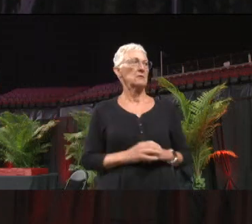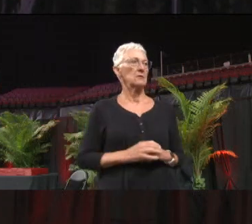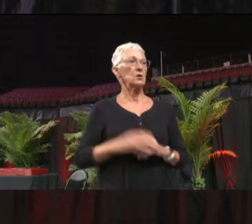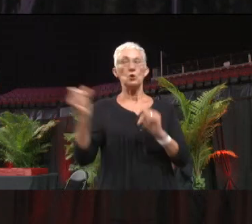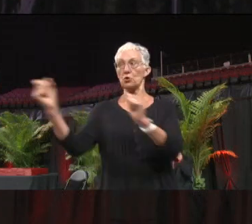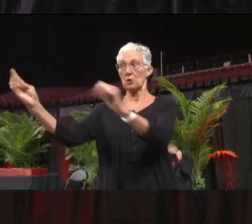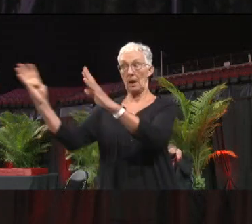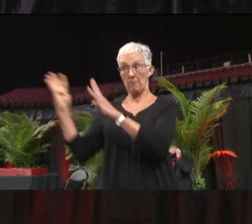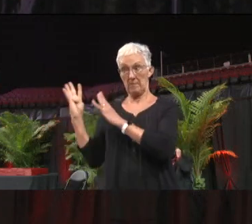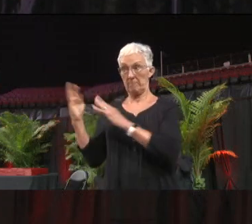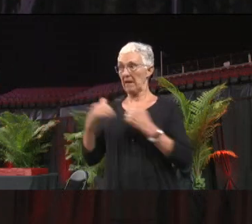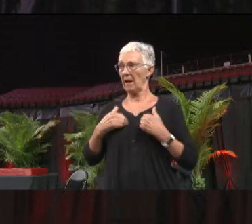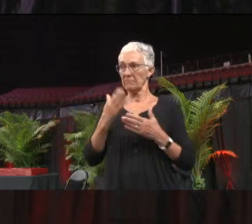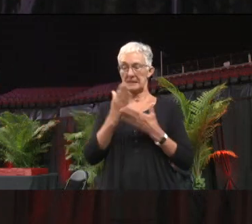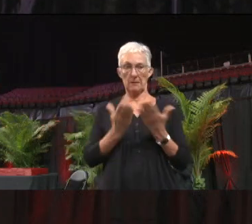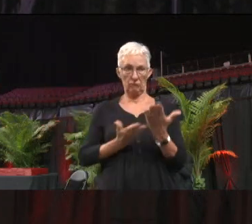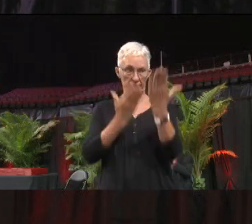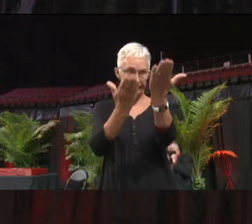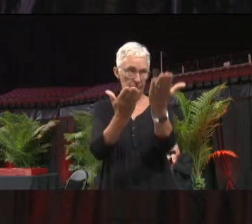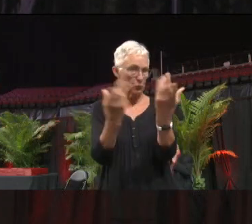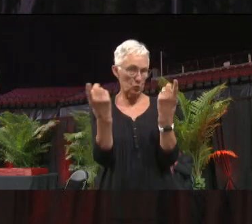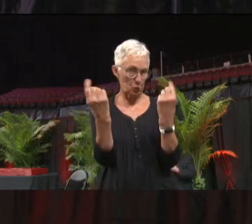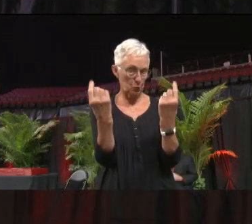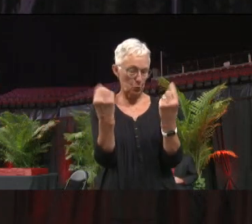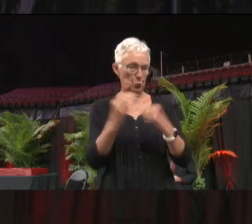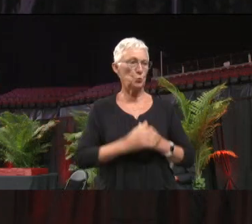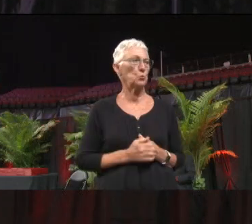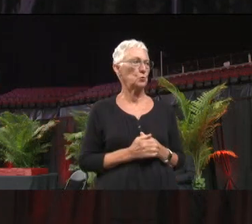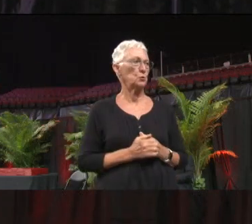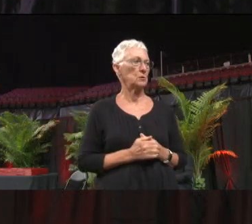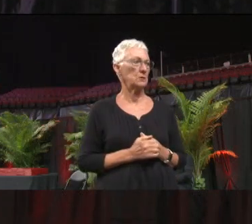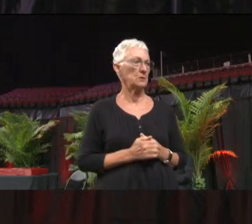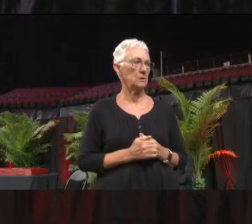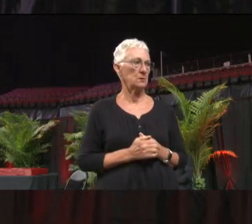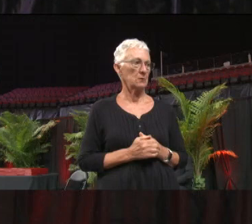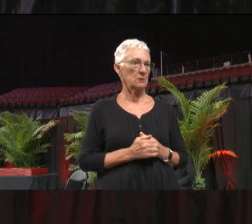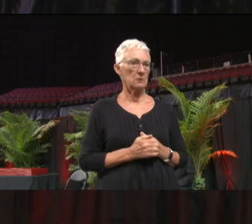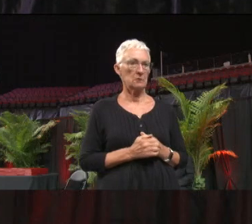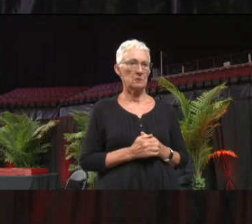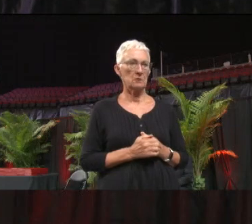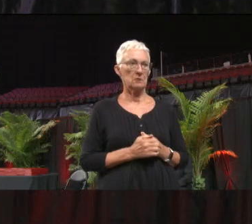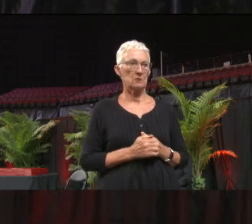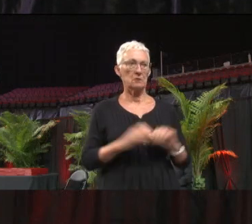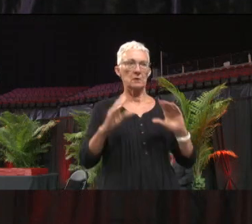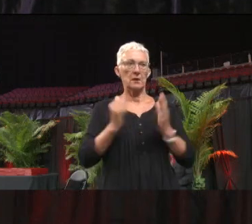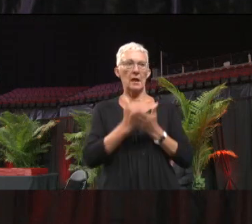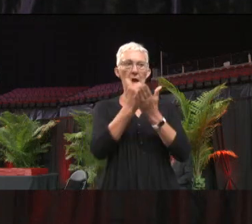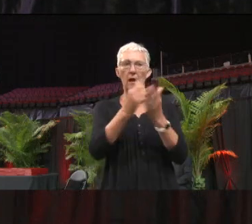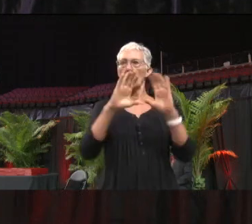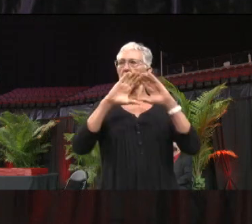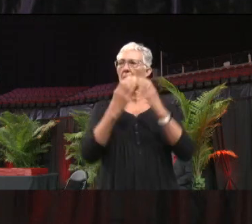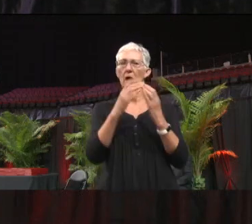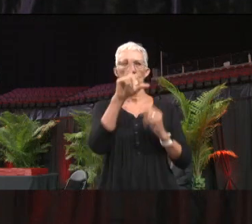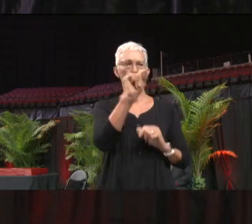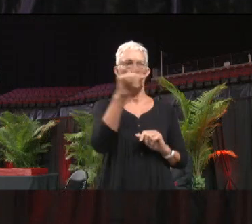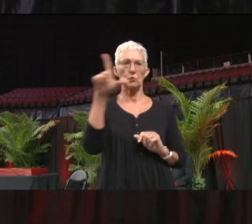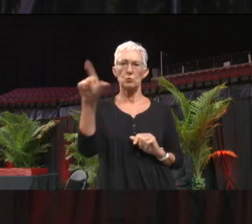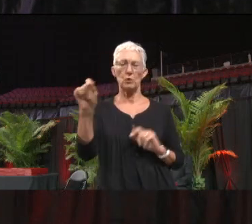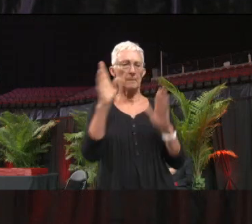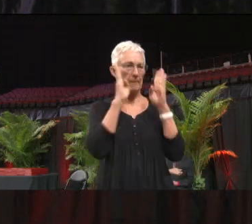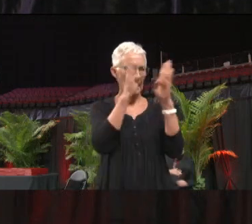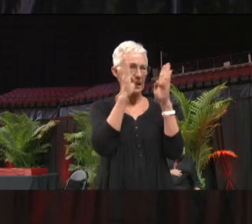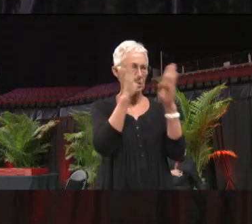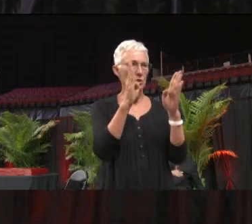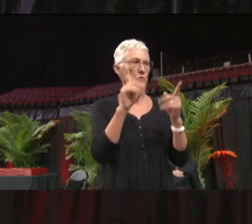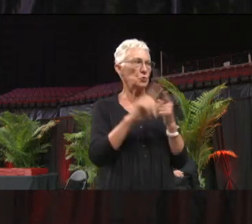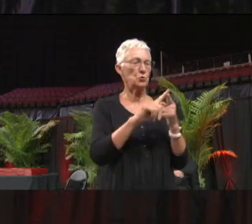couple of suggestions which should assist. Class of 2020, make sure you're paying attention to our faculty ushers.